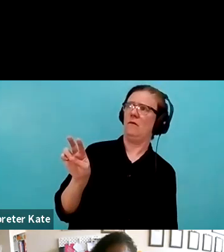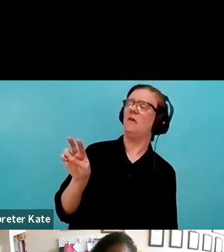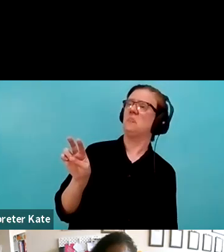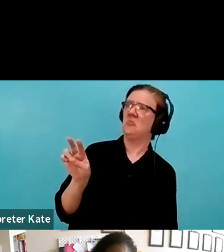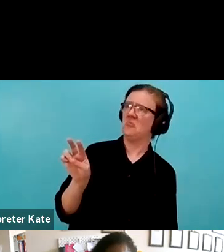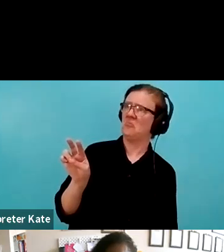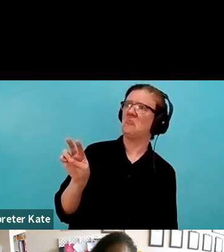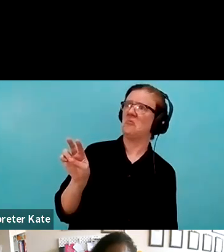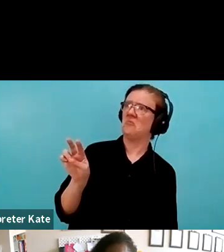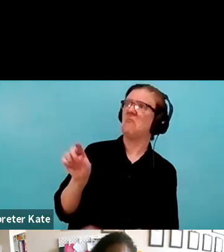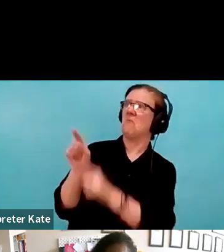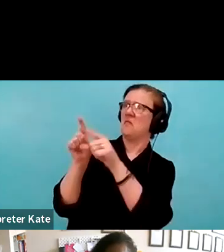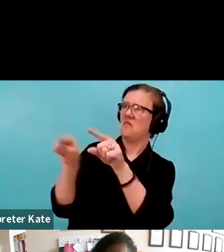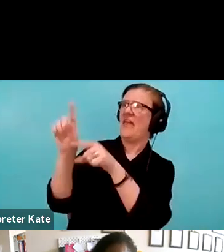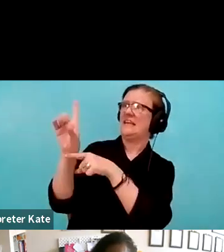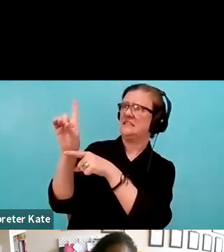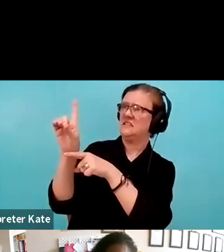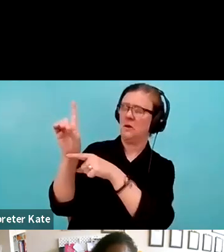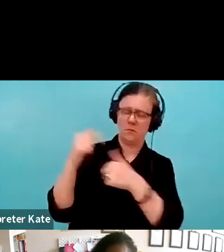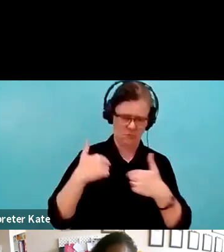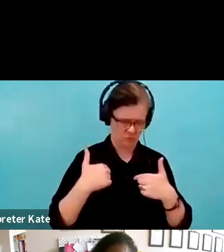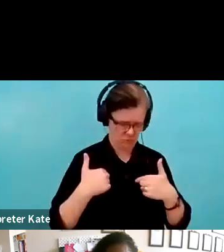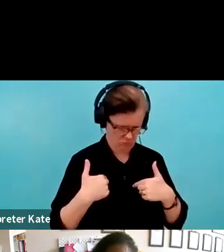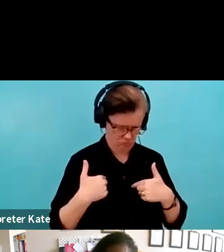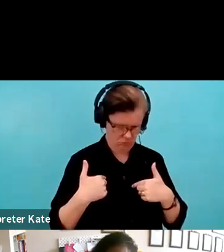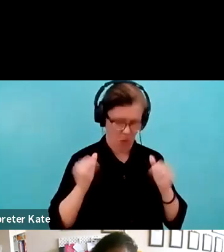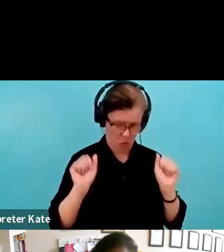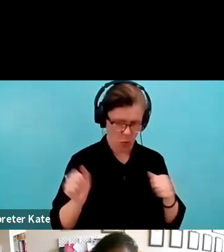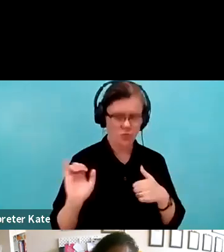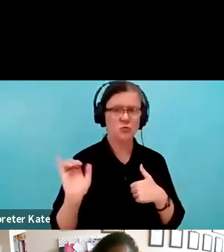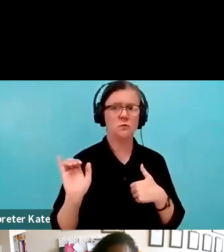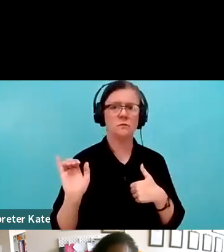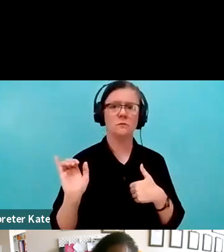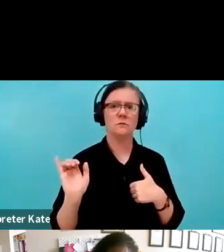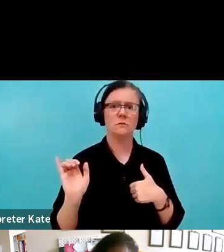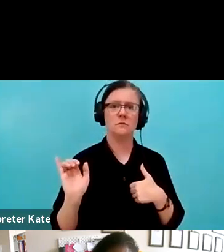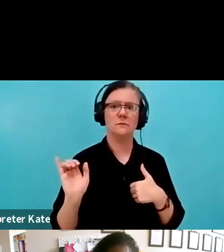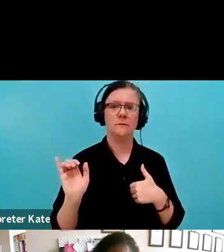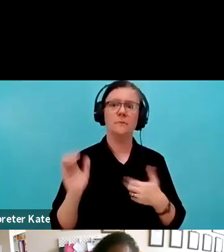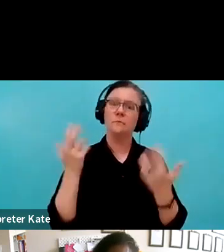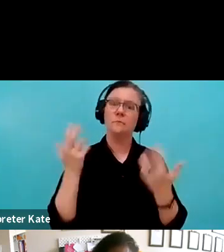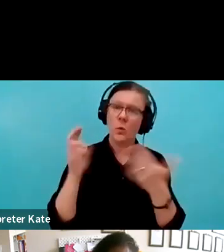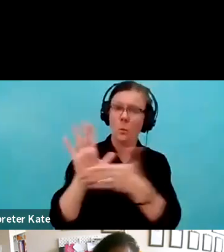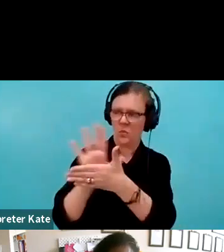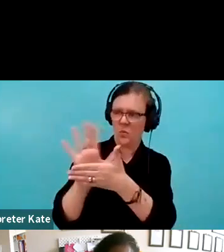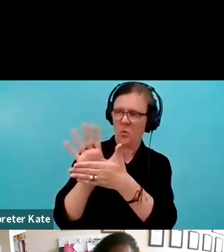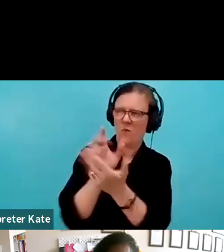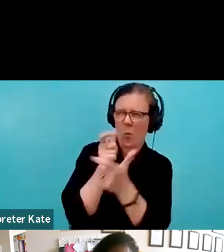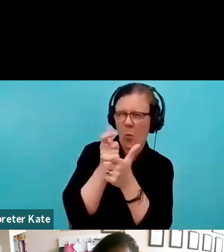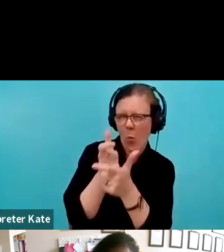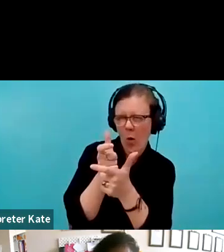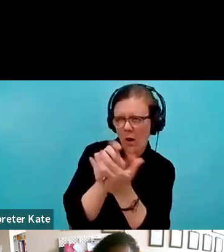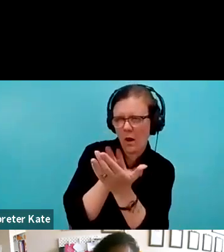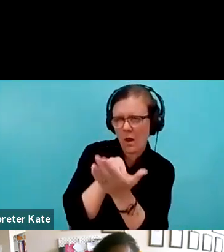that if it's possible for them, maybe it's possible for me. And you can look at this film and see what the lessons are.